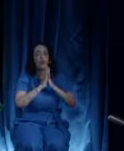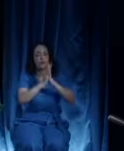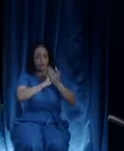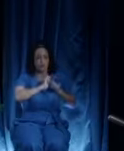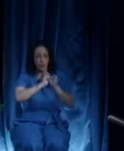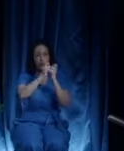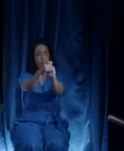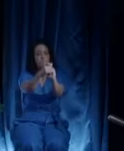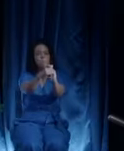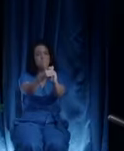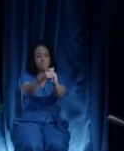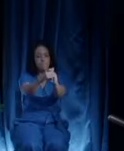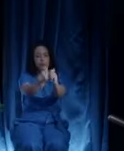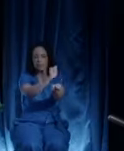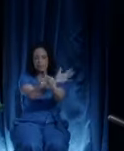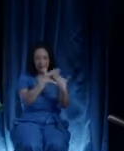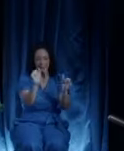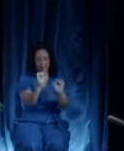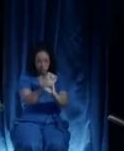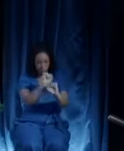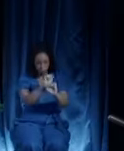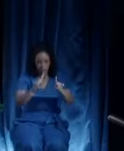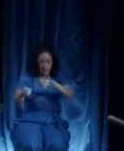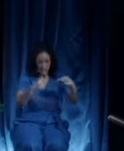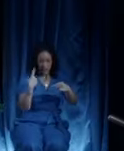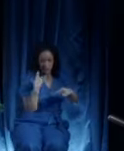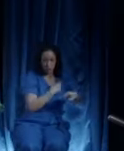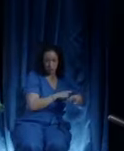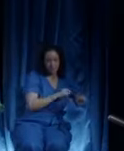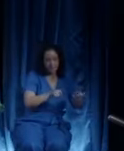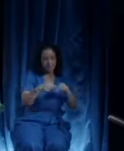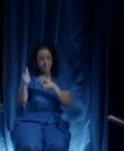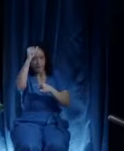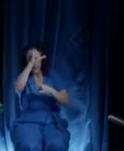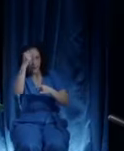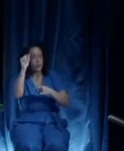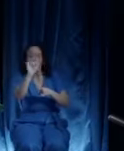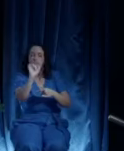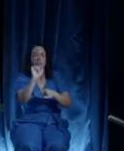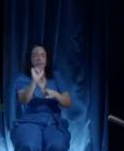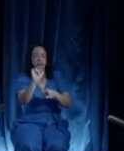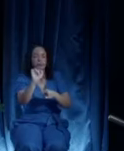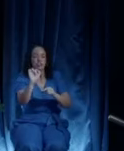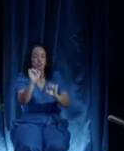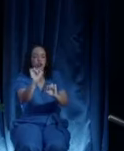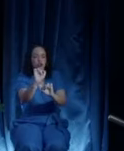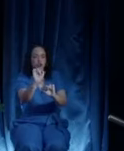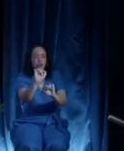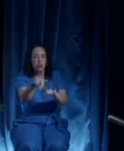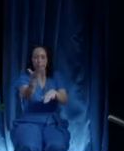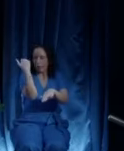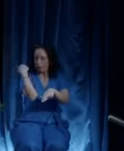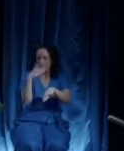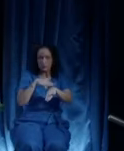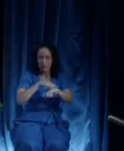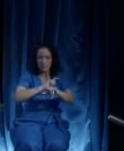not yet as clear-cut as Protestant versus Catholic as it became later on. It's all a bit murky, but for that reason,